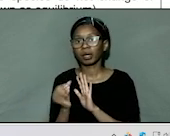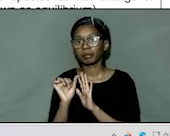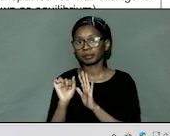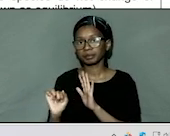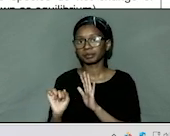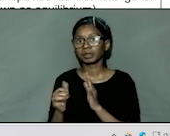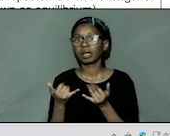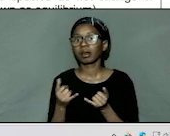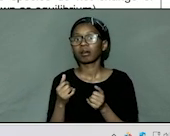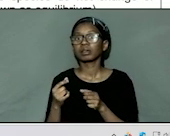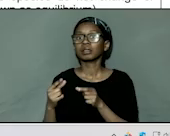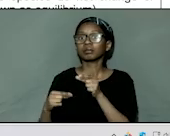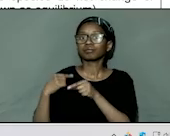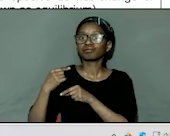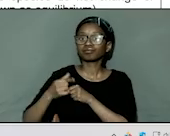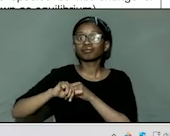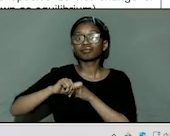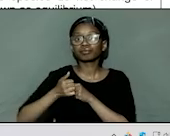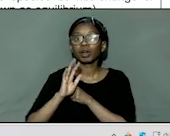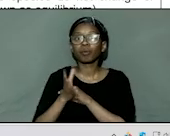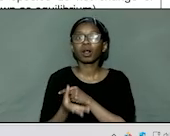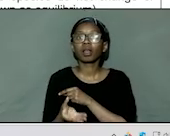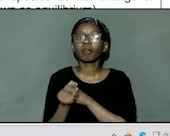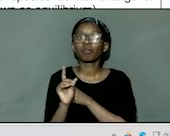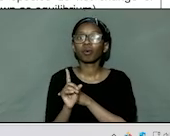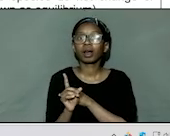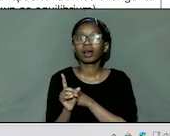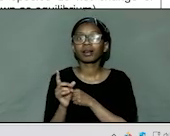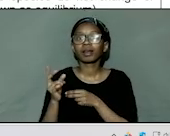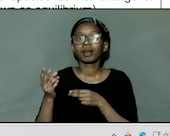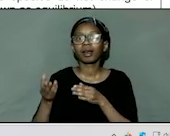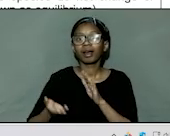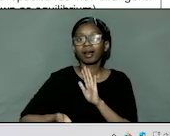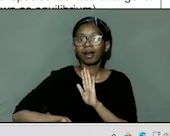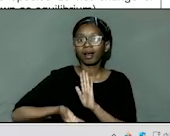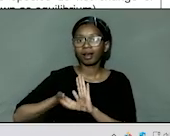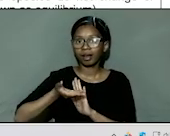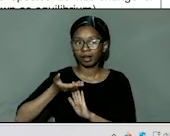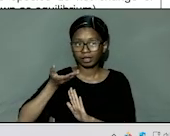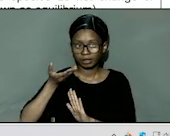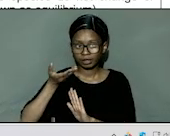generation will therefore have what? A higher proportion of